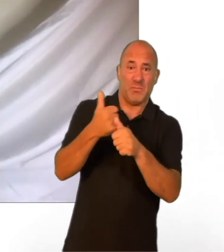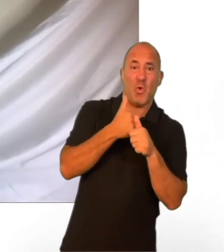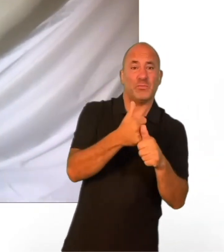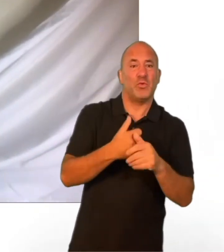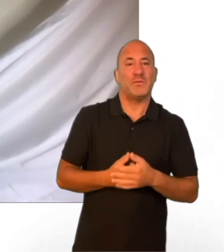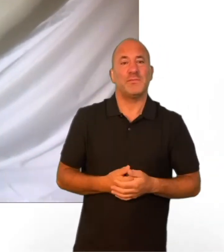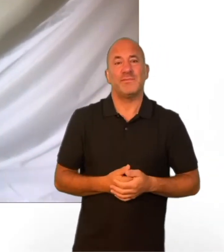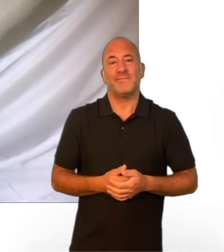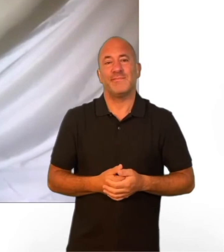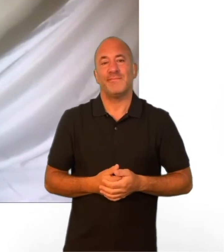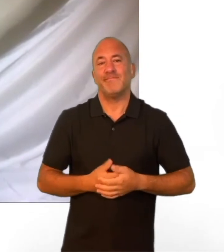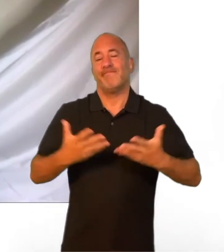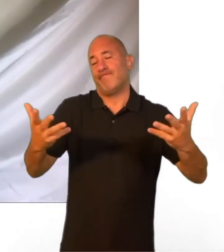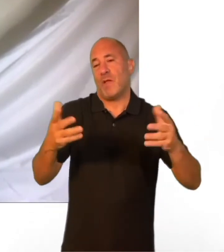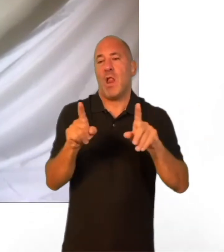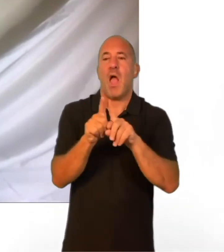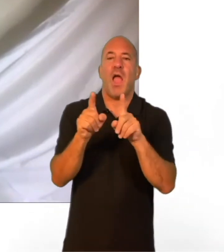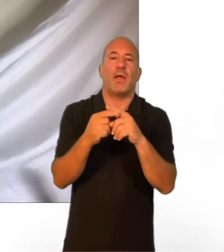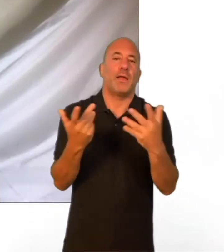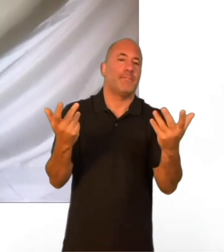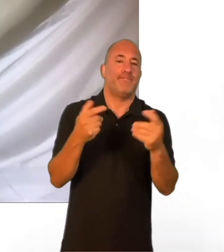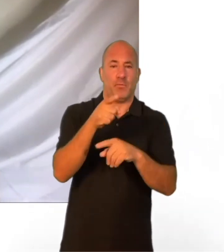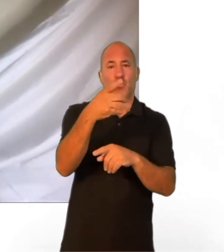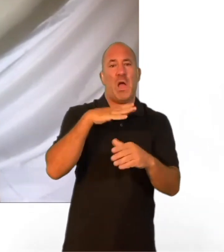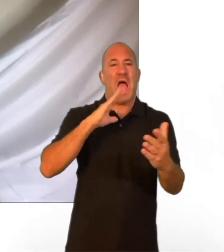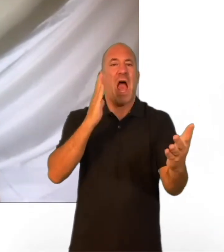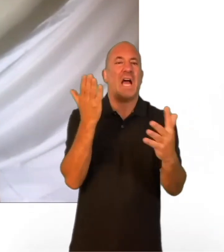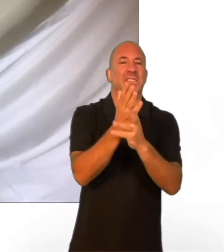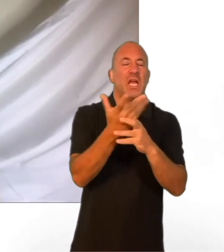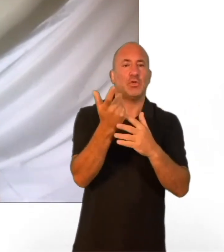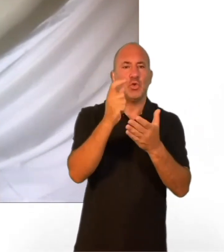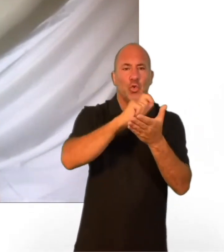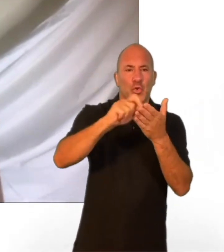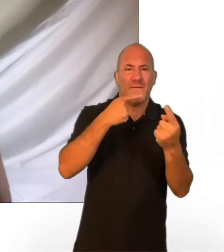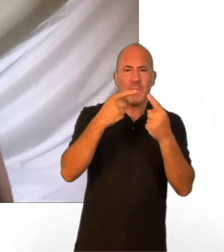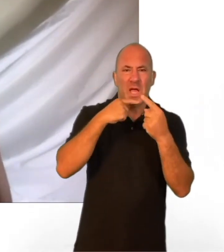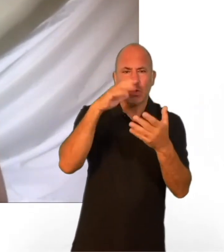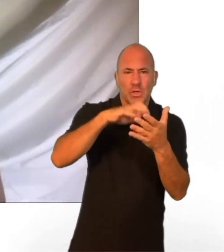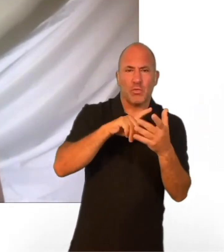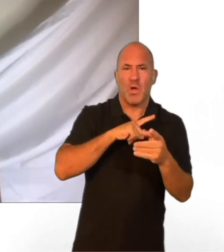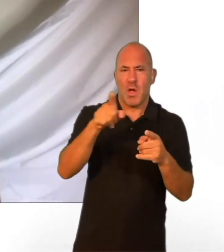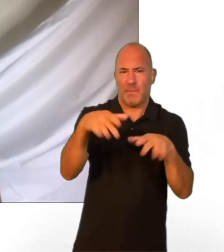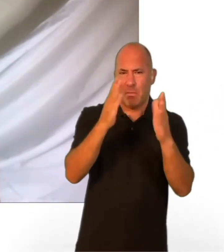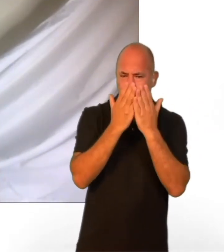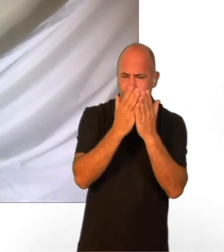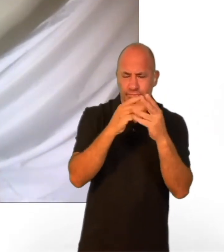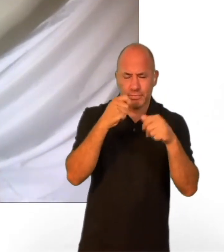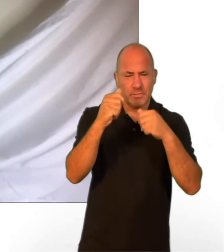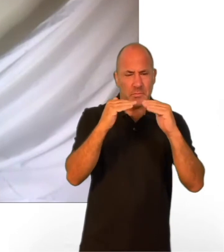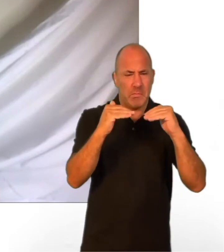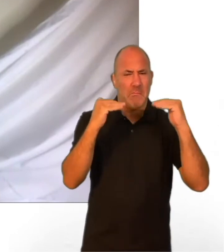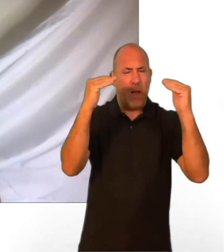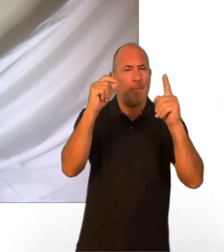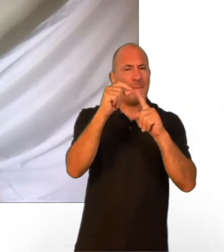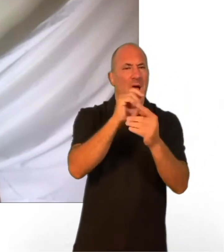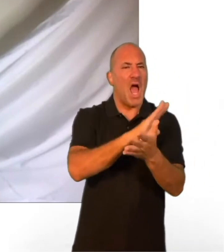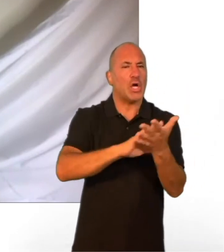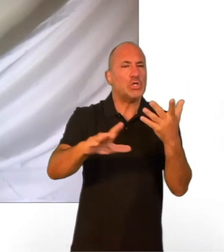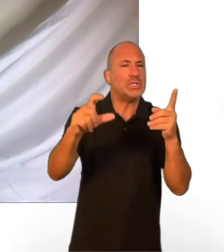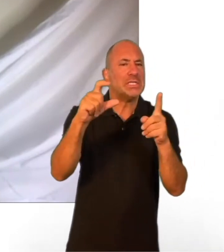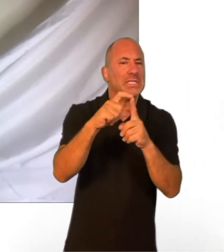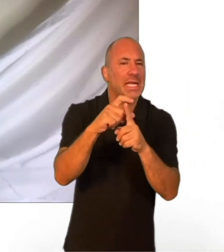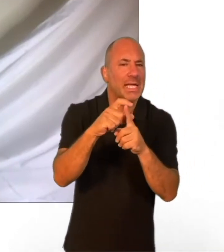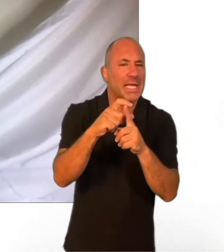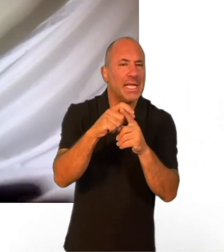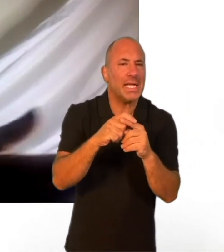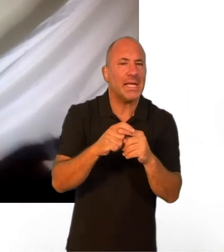of our lives. If we're talking about, you having access to journals because you studied to a PhD